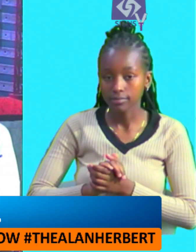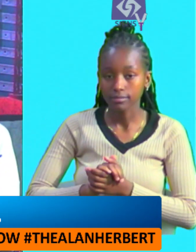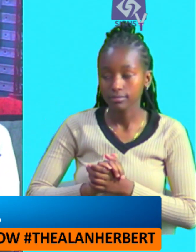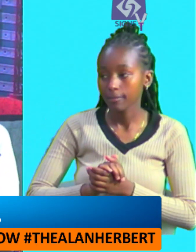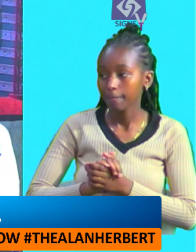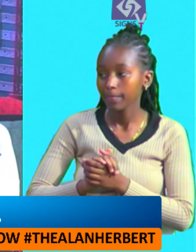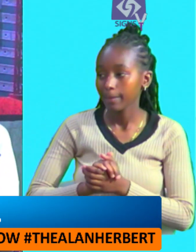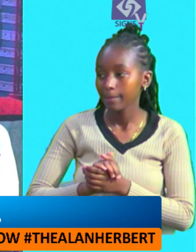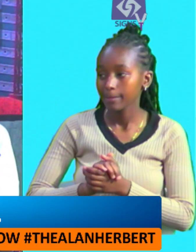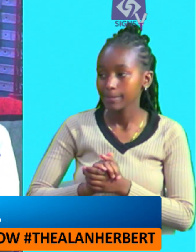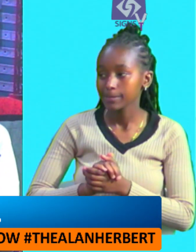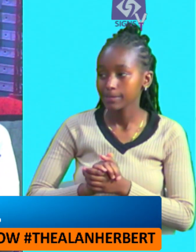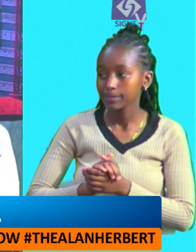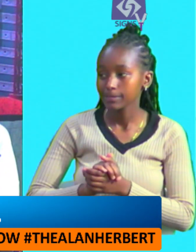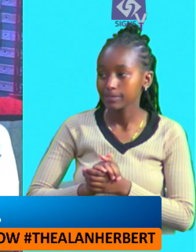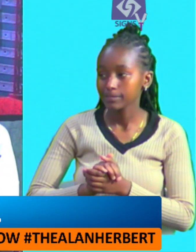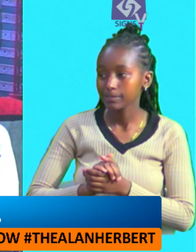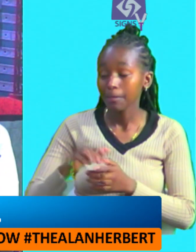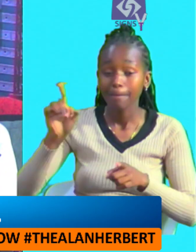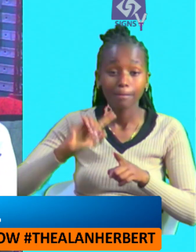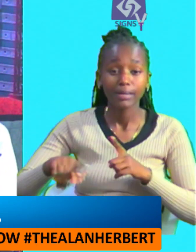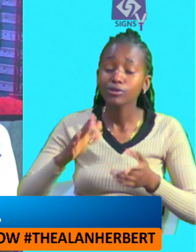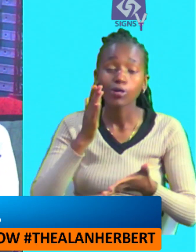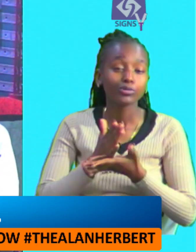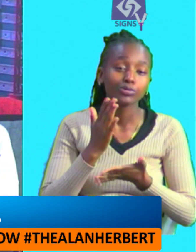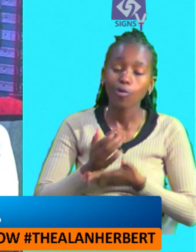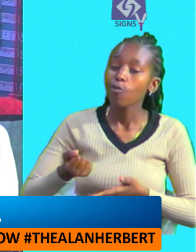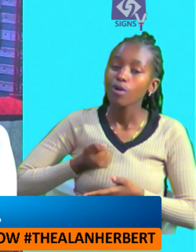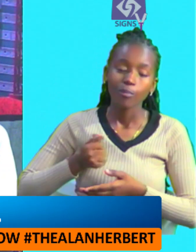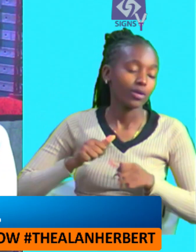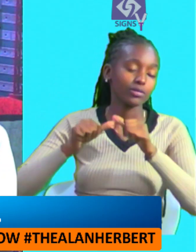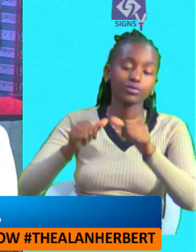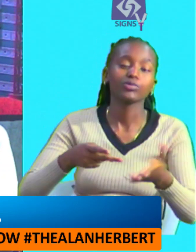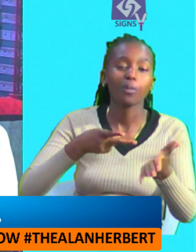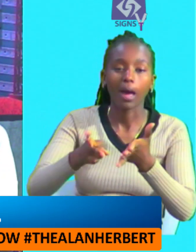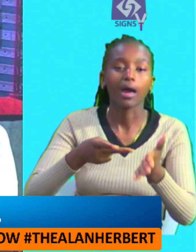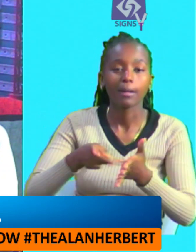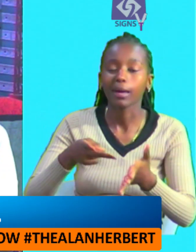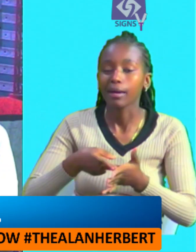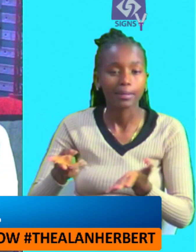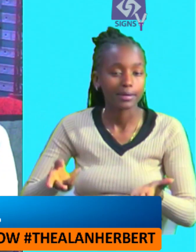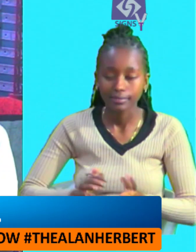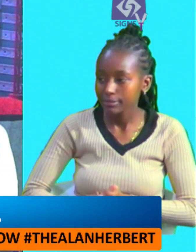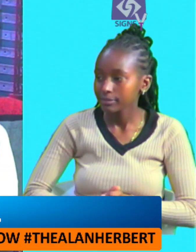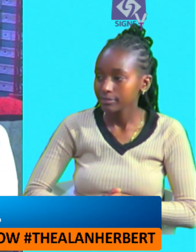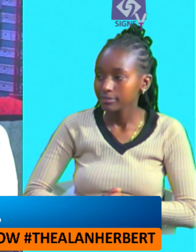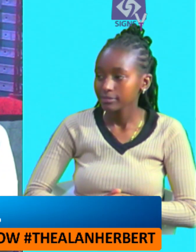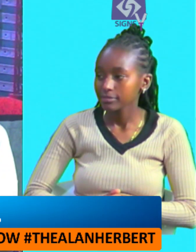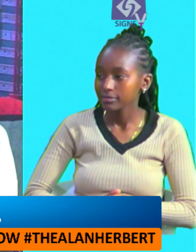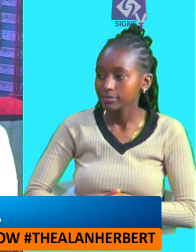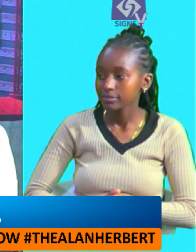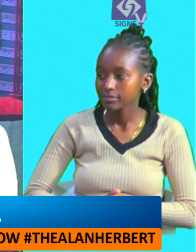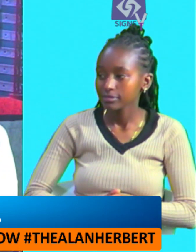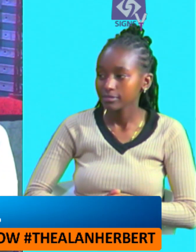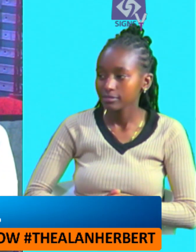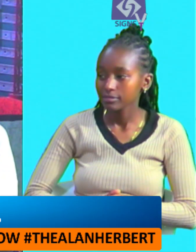kama kwenda kwa shop ni kuziendea tu nataka coconut butter, nini caramel, sijui